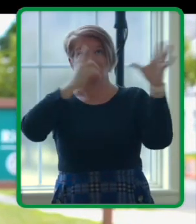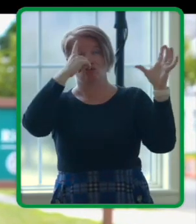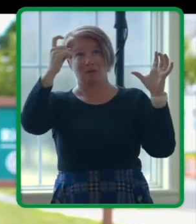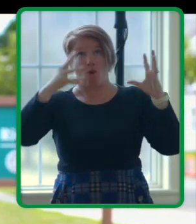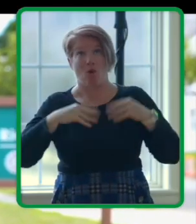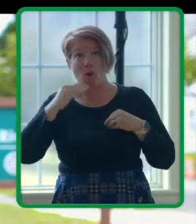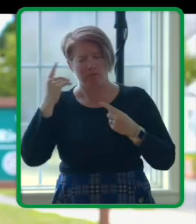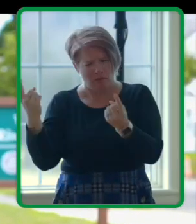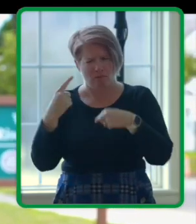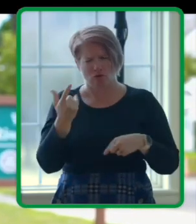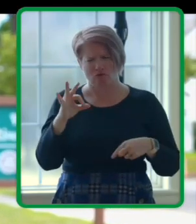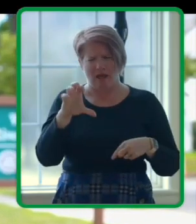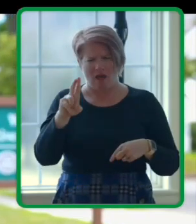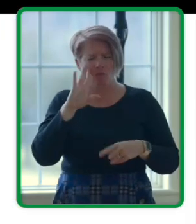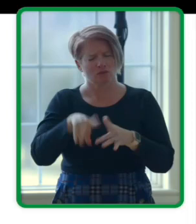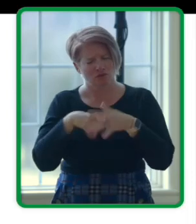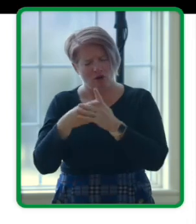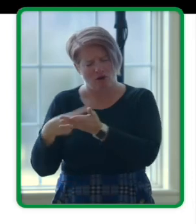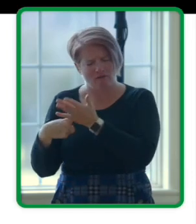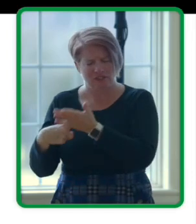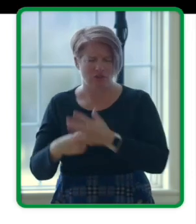us at Greylock. Let's start the conversation.